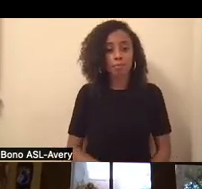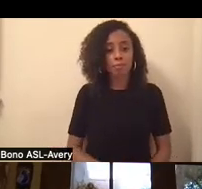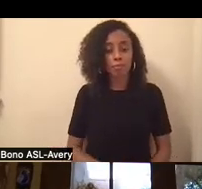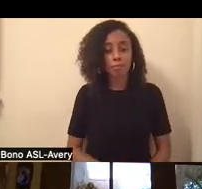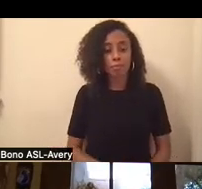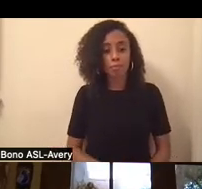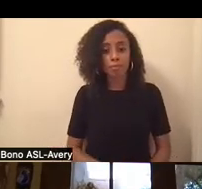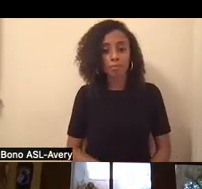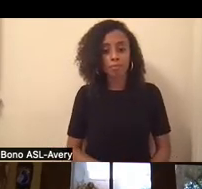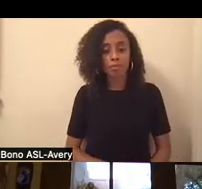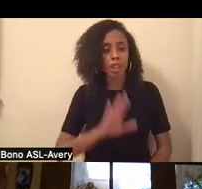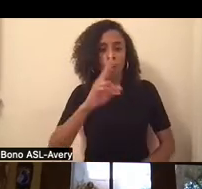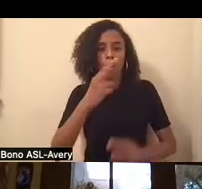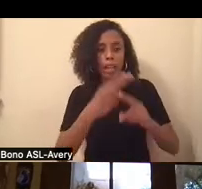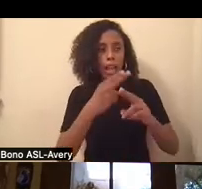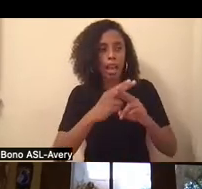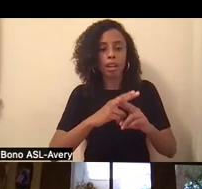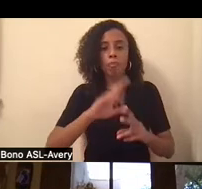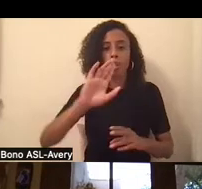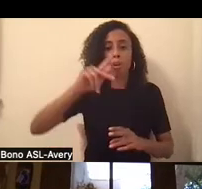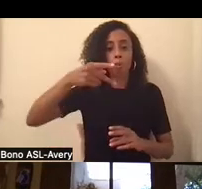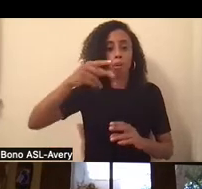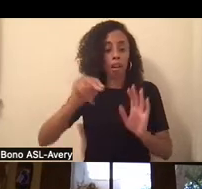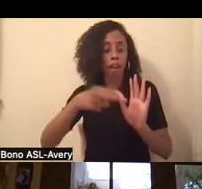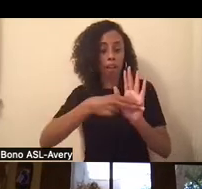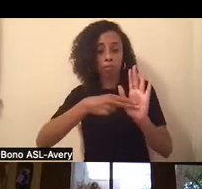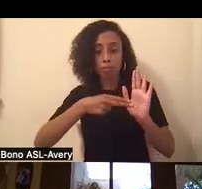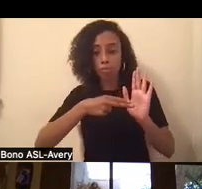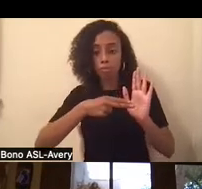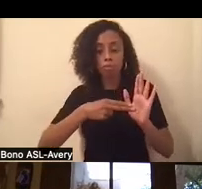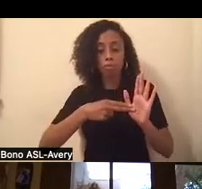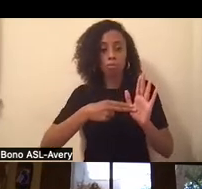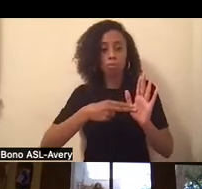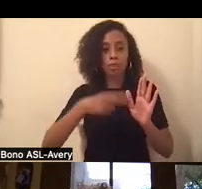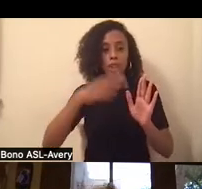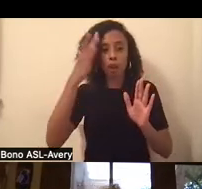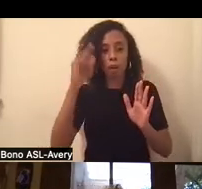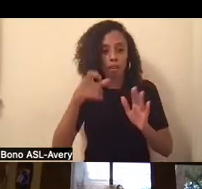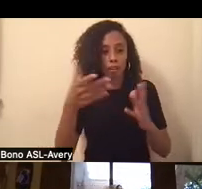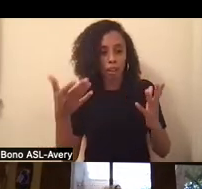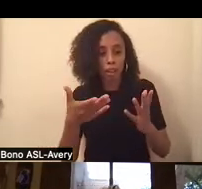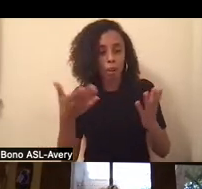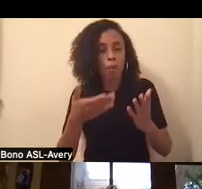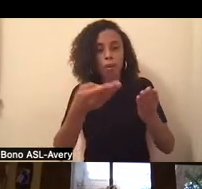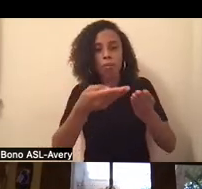And just your name, your pronoun, and what brought you to this class.